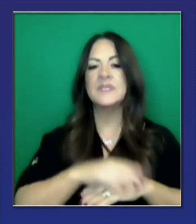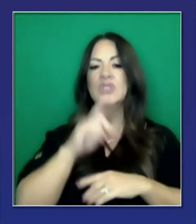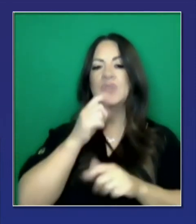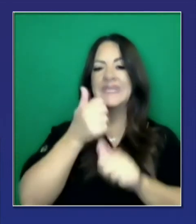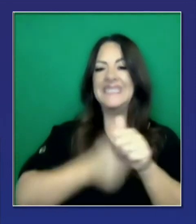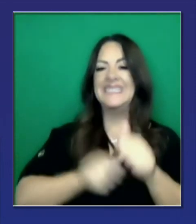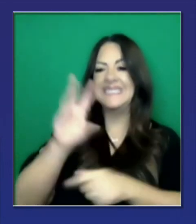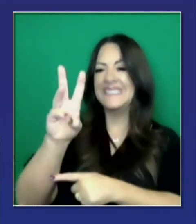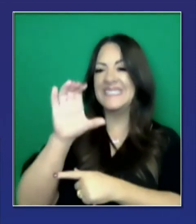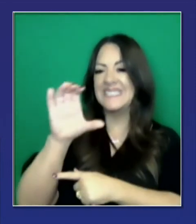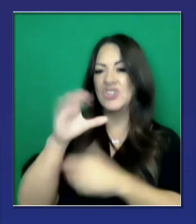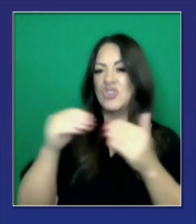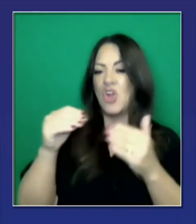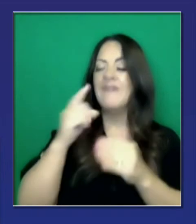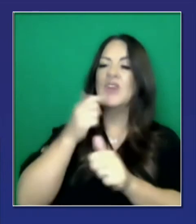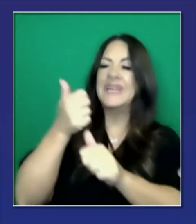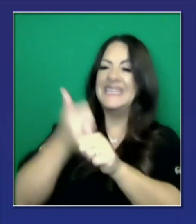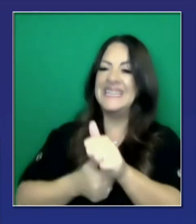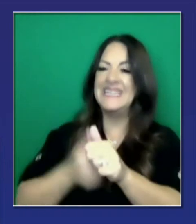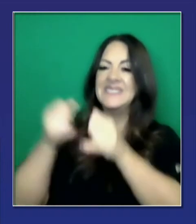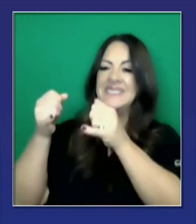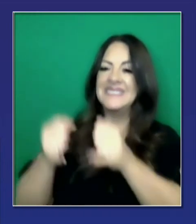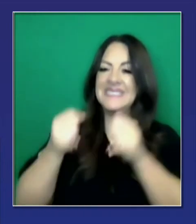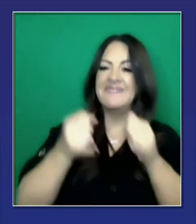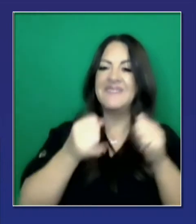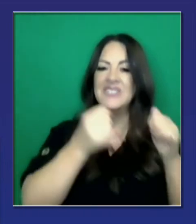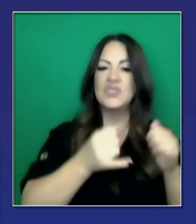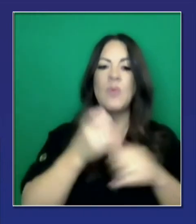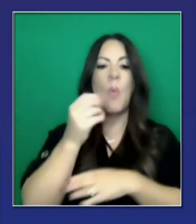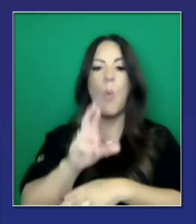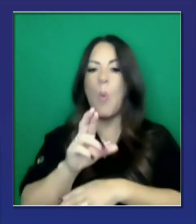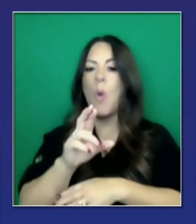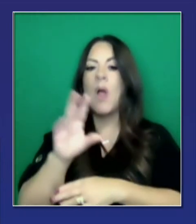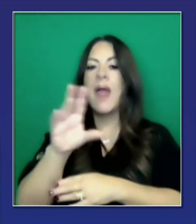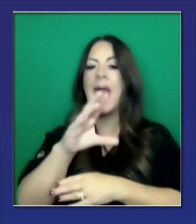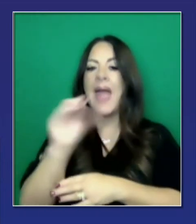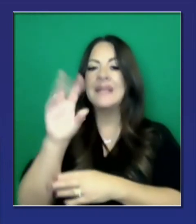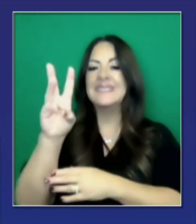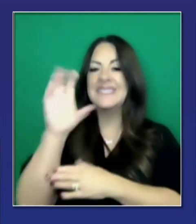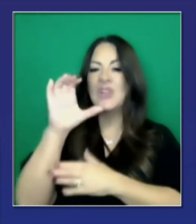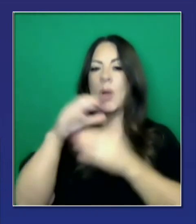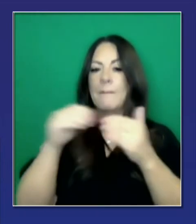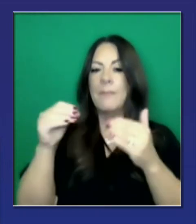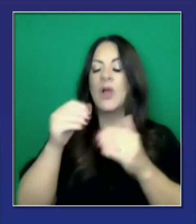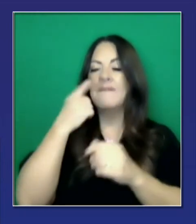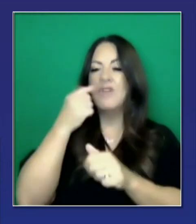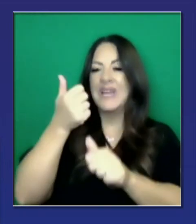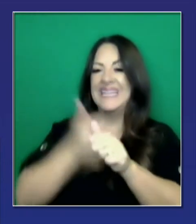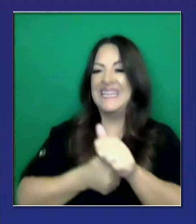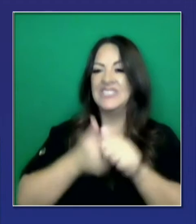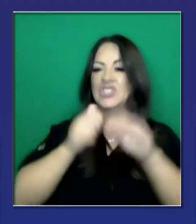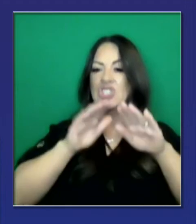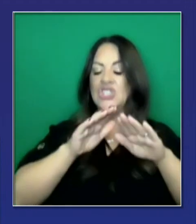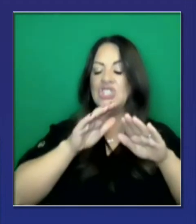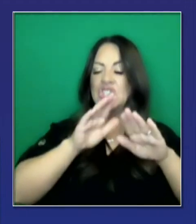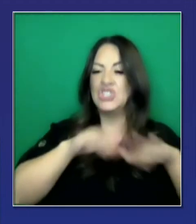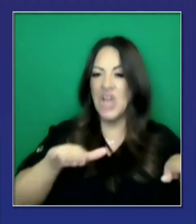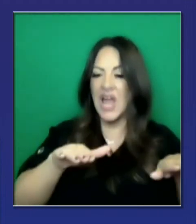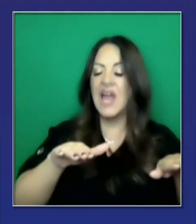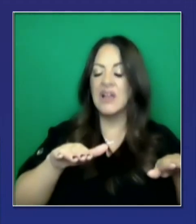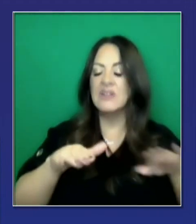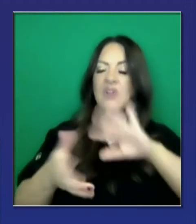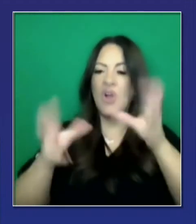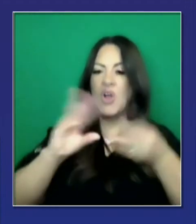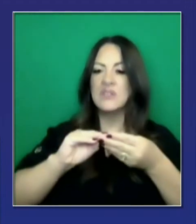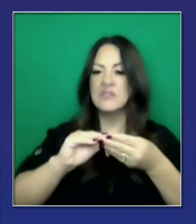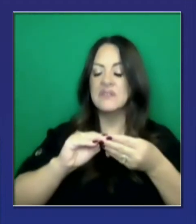individuals, $600 per child for eligible families. That's the child care component we updated you on last week. The unemployment